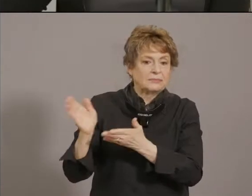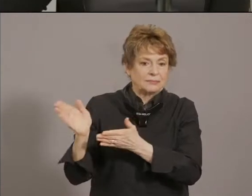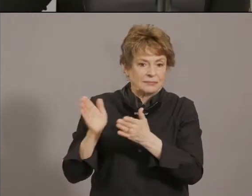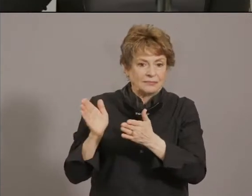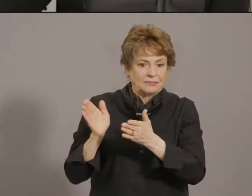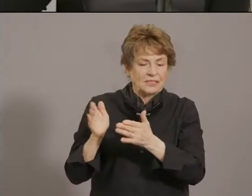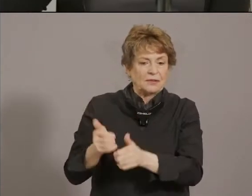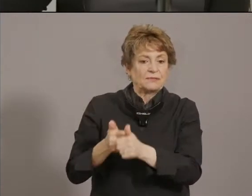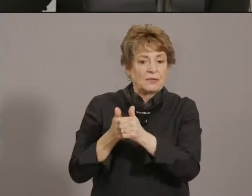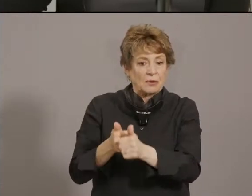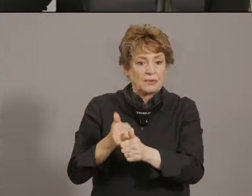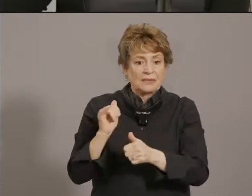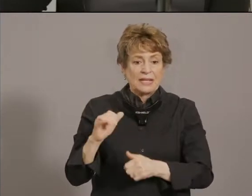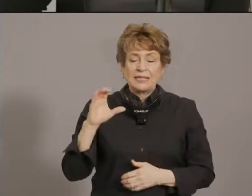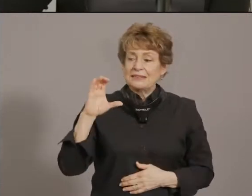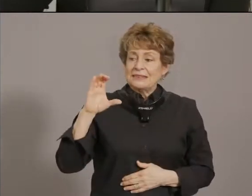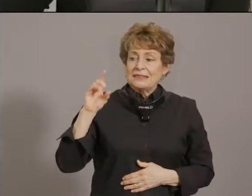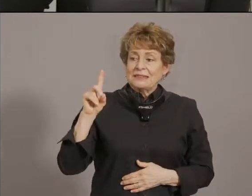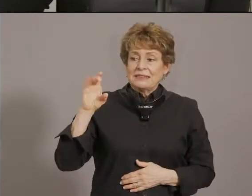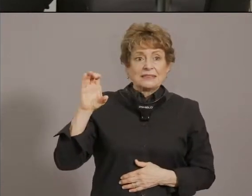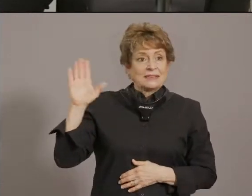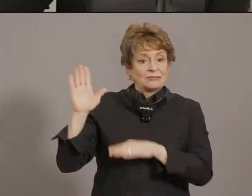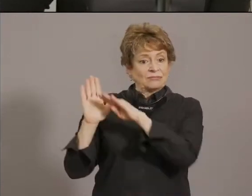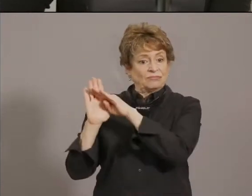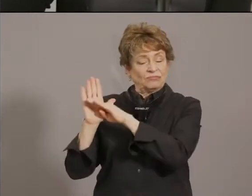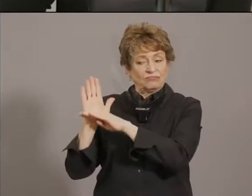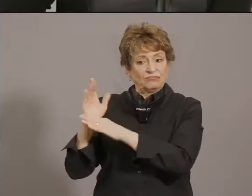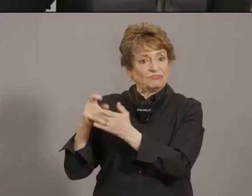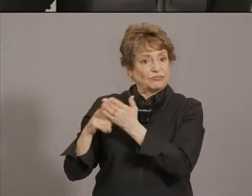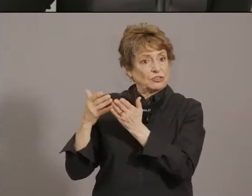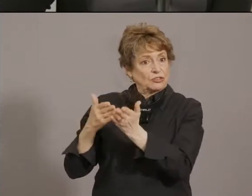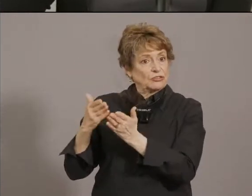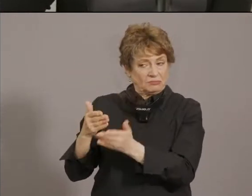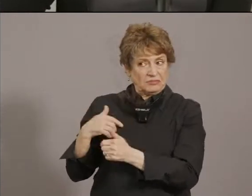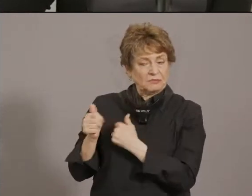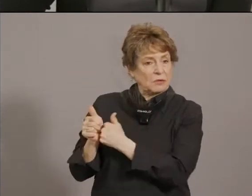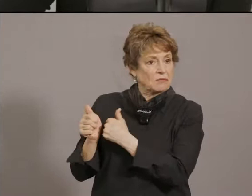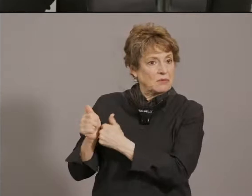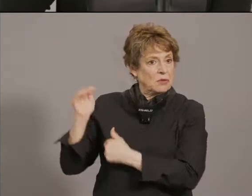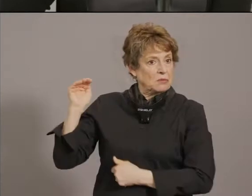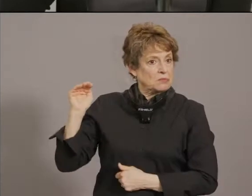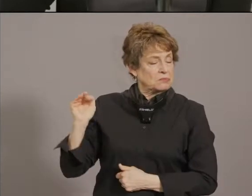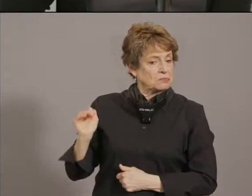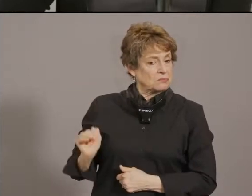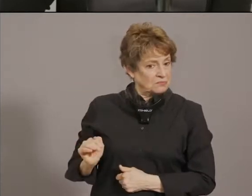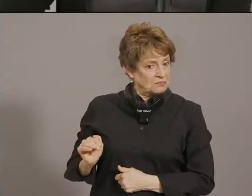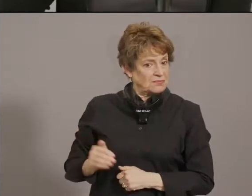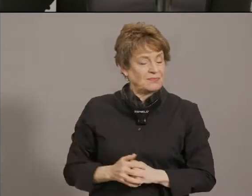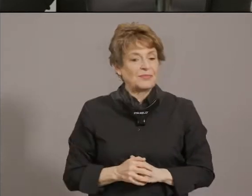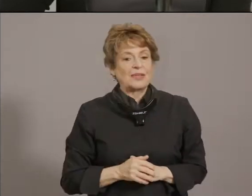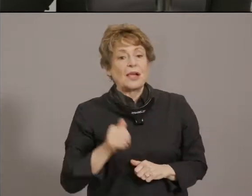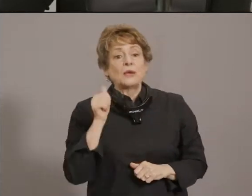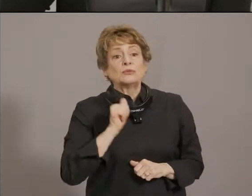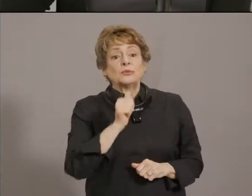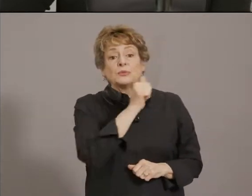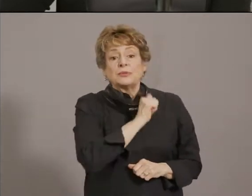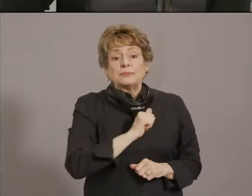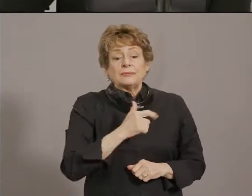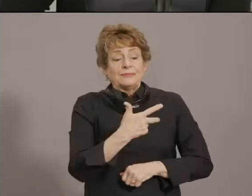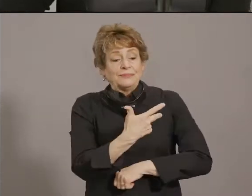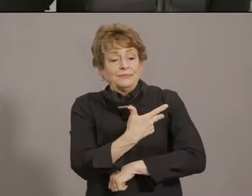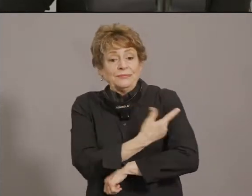and Prevention's recommendations for vaccine prioritization, and were recommended by the Arizona Vaccine